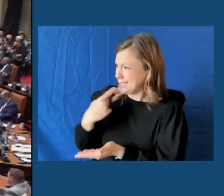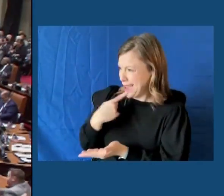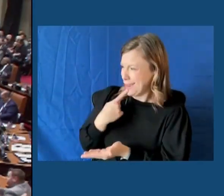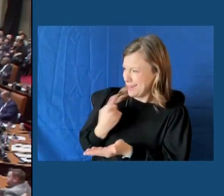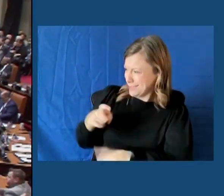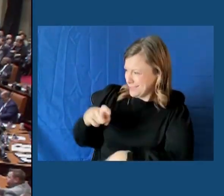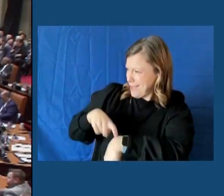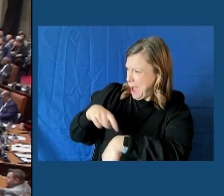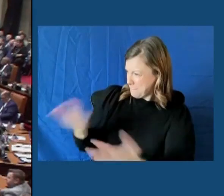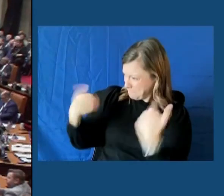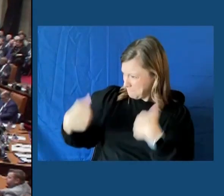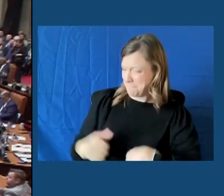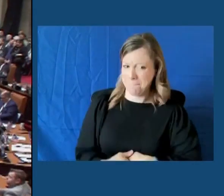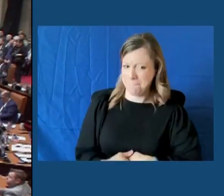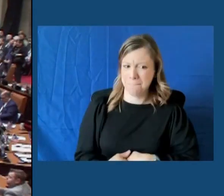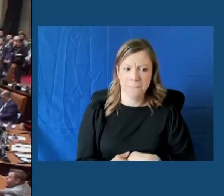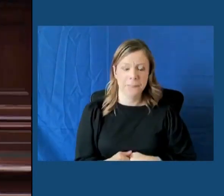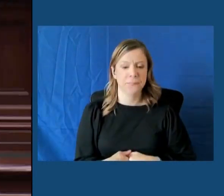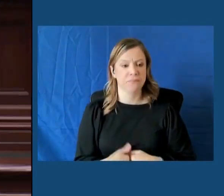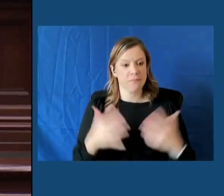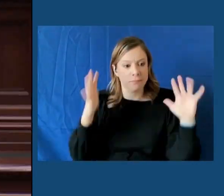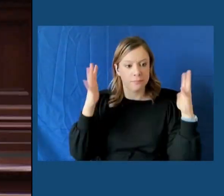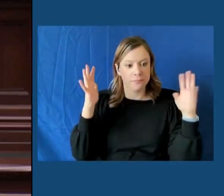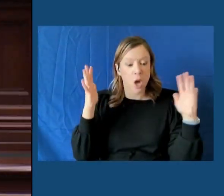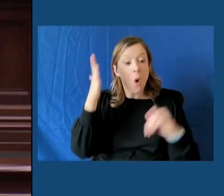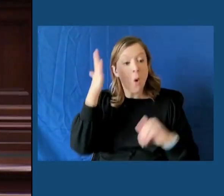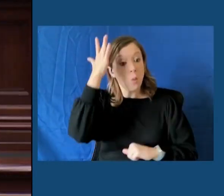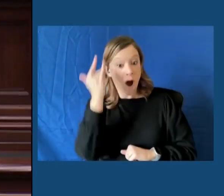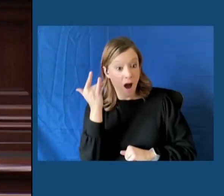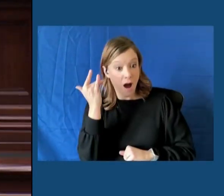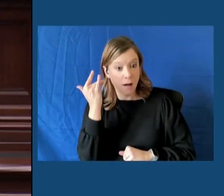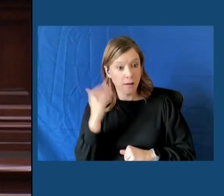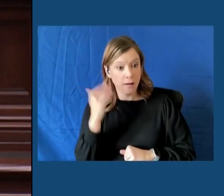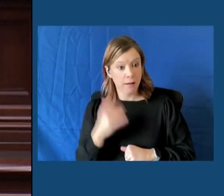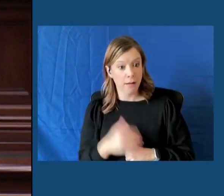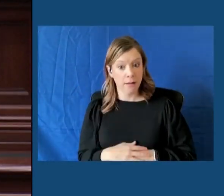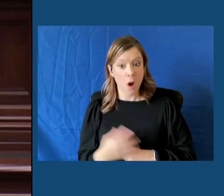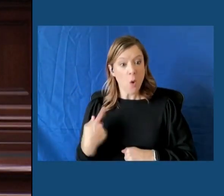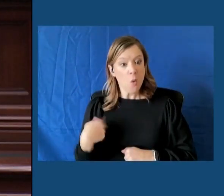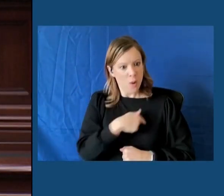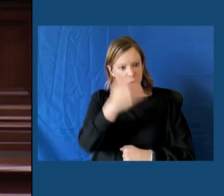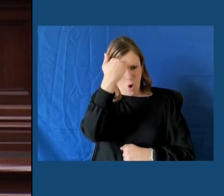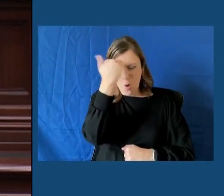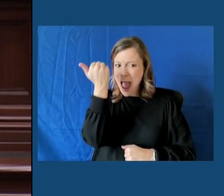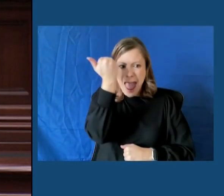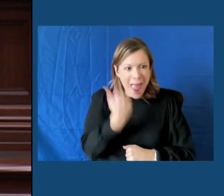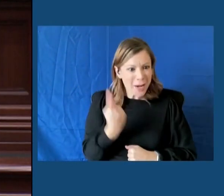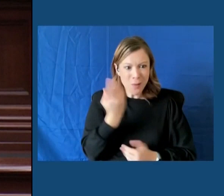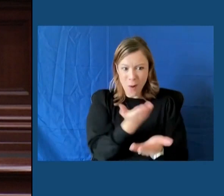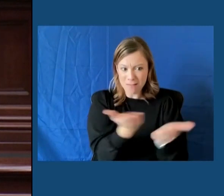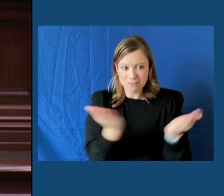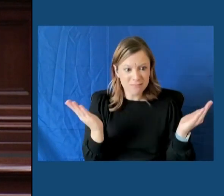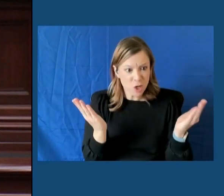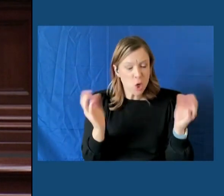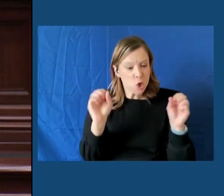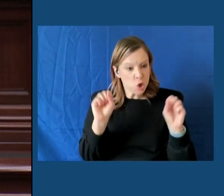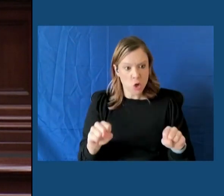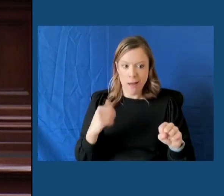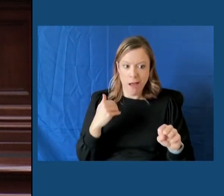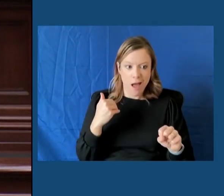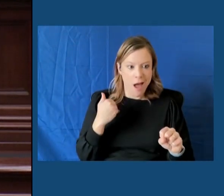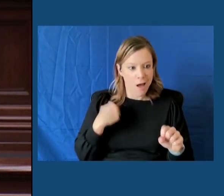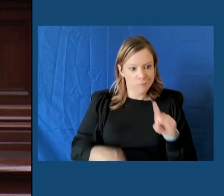Because we all know, any of us can be struck with an illness or